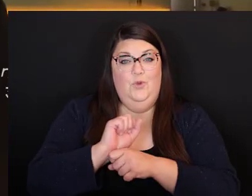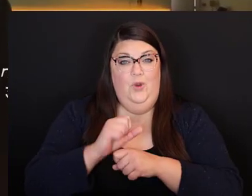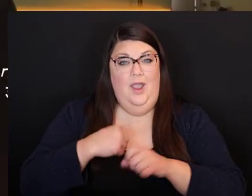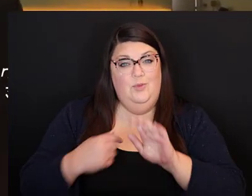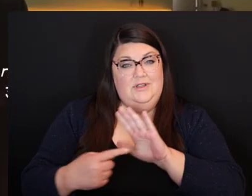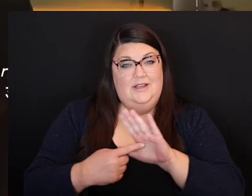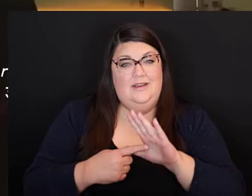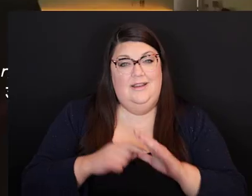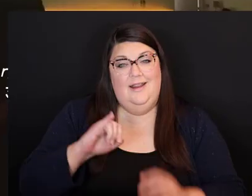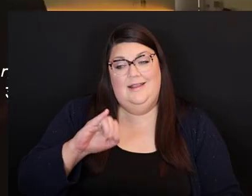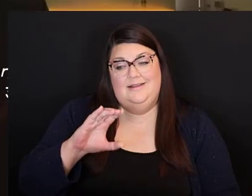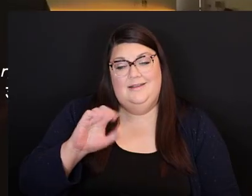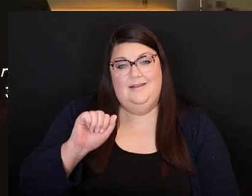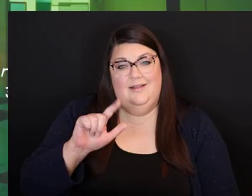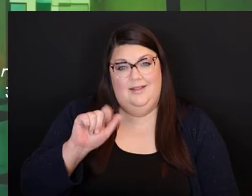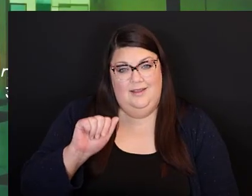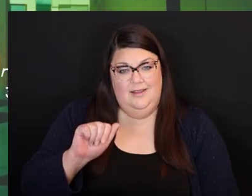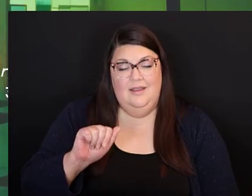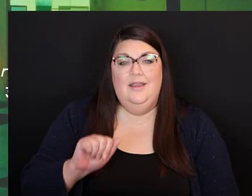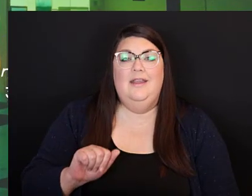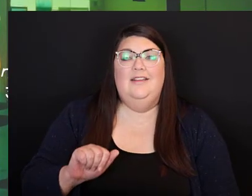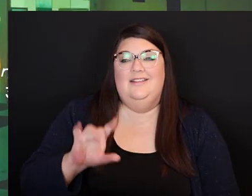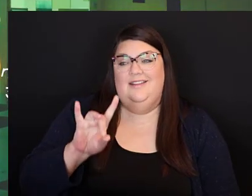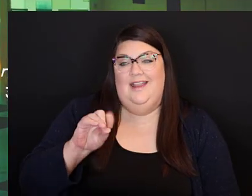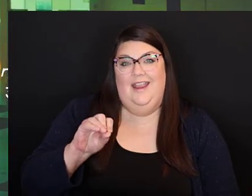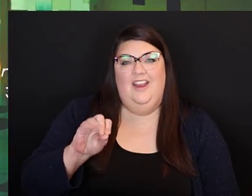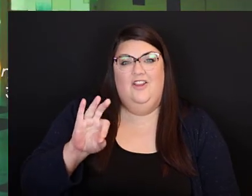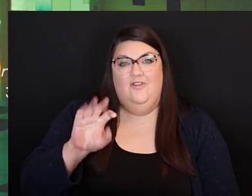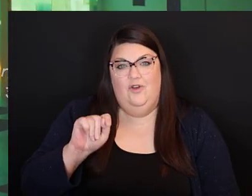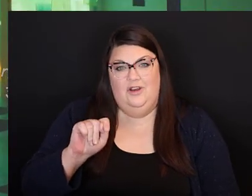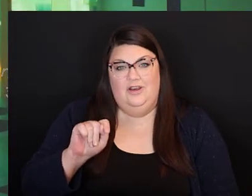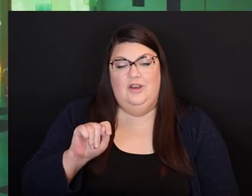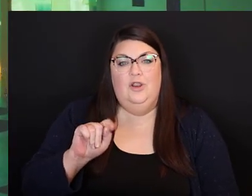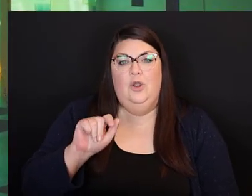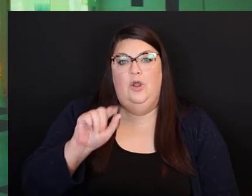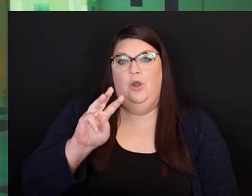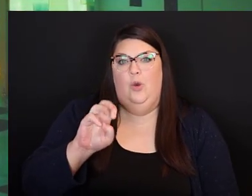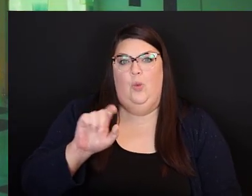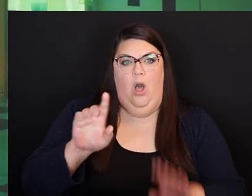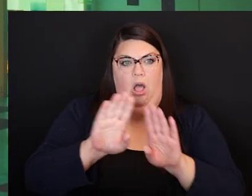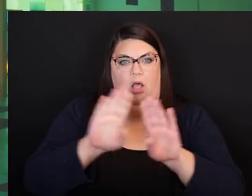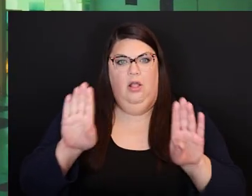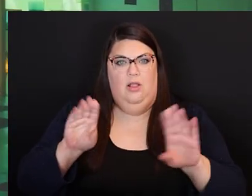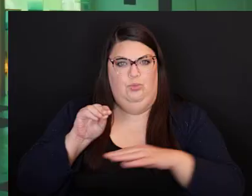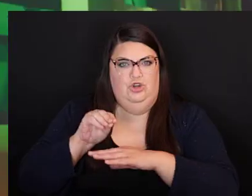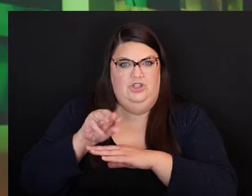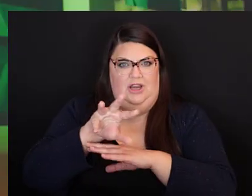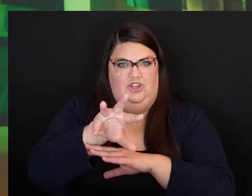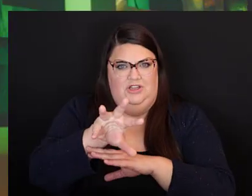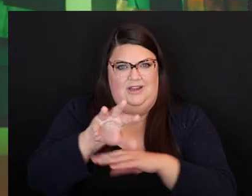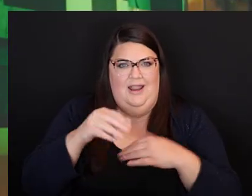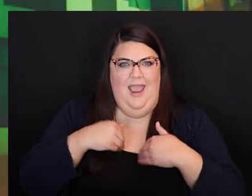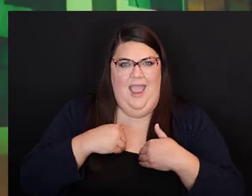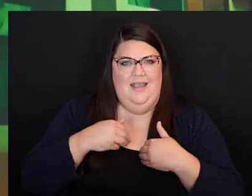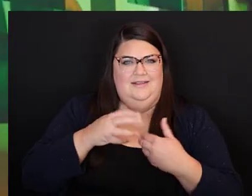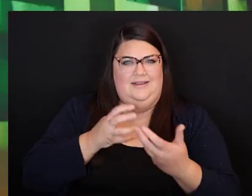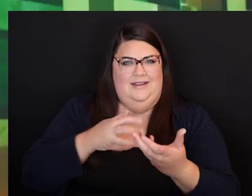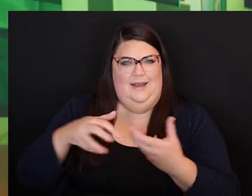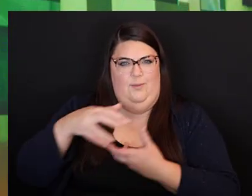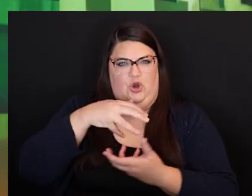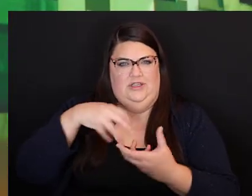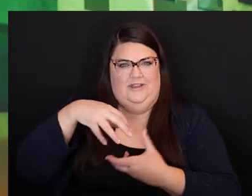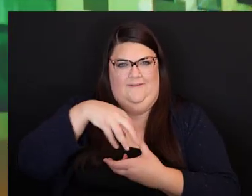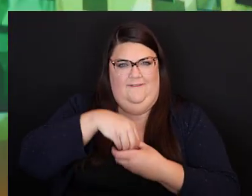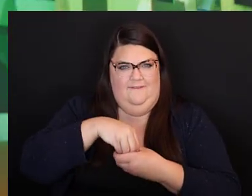The work that I'm presenting at ICA LA is an 80-foot wall projection that has an